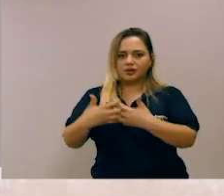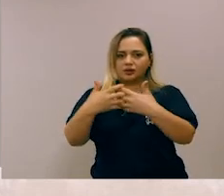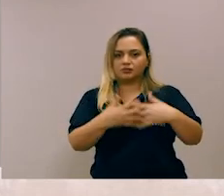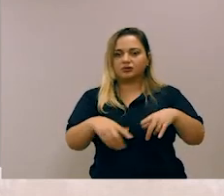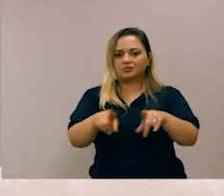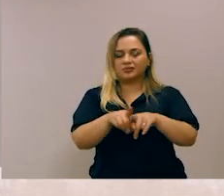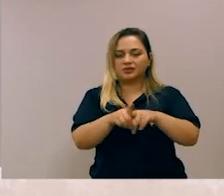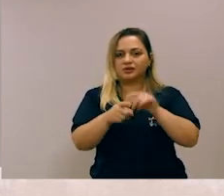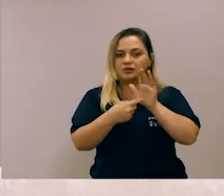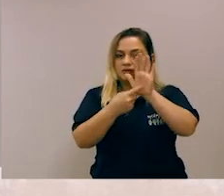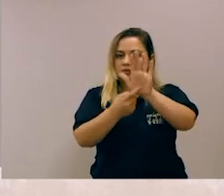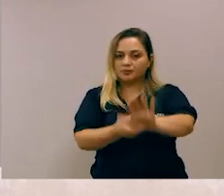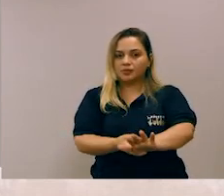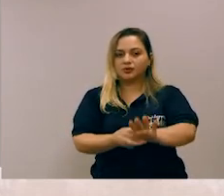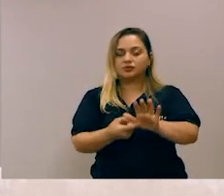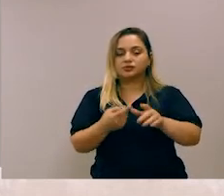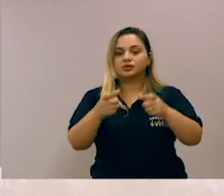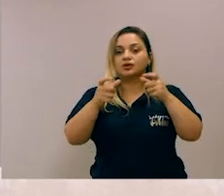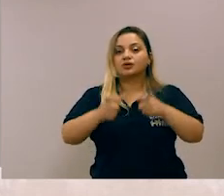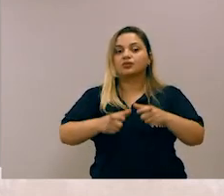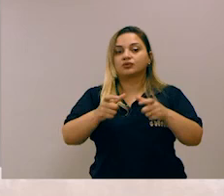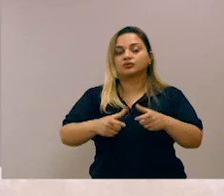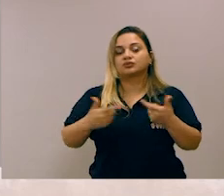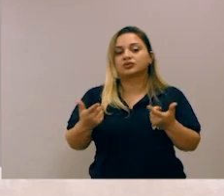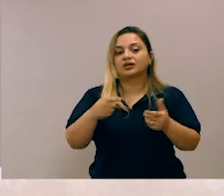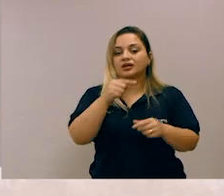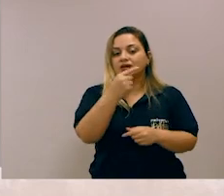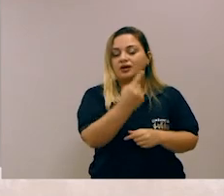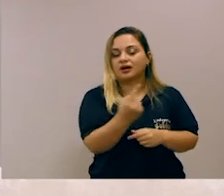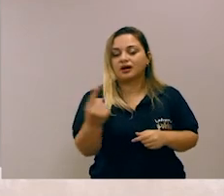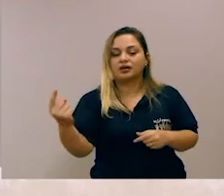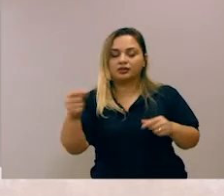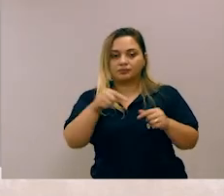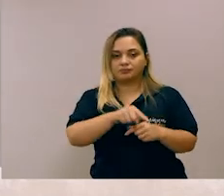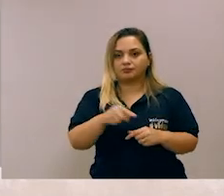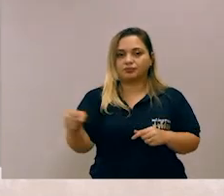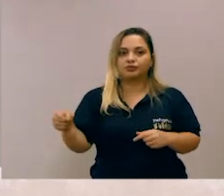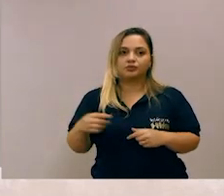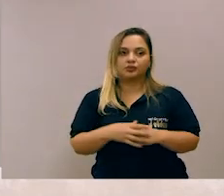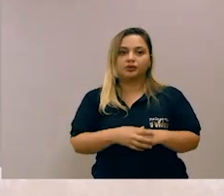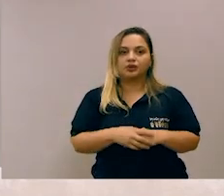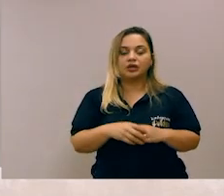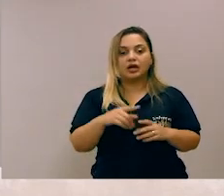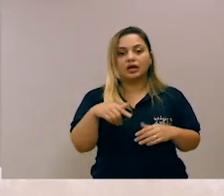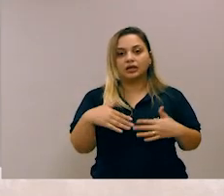trucks. So it's really important to have the estimated depth